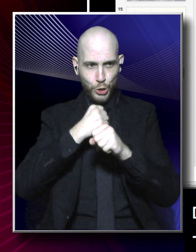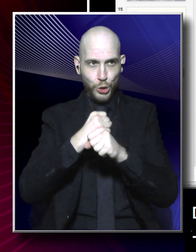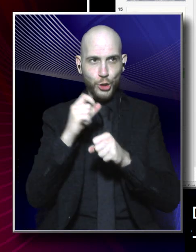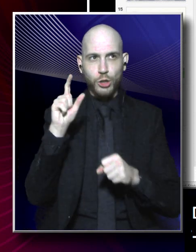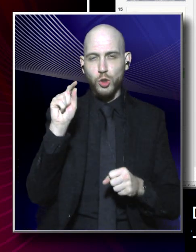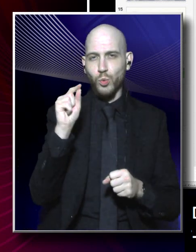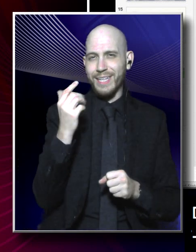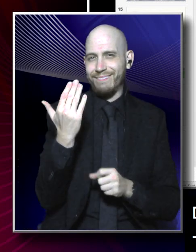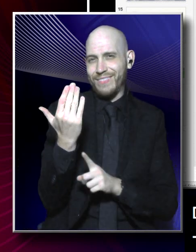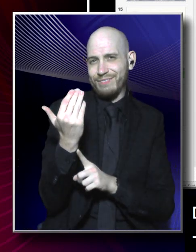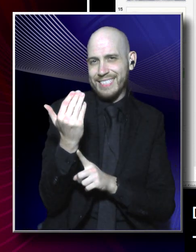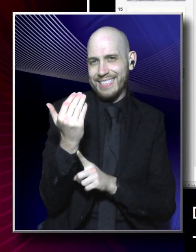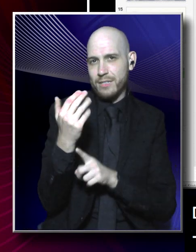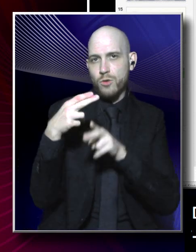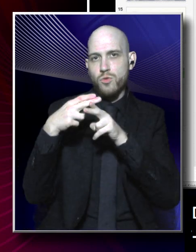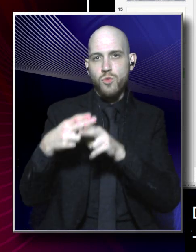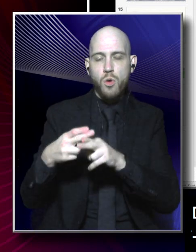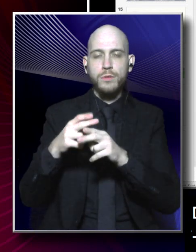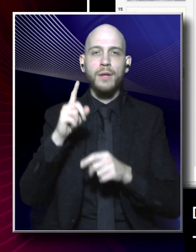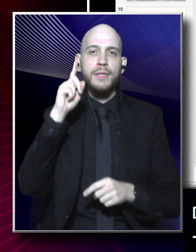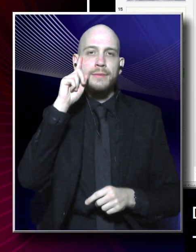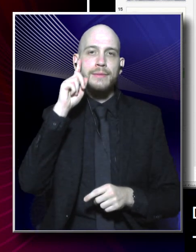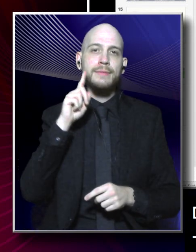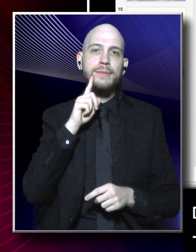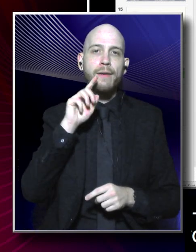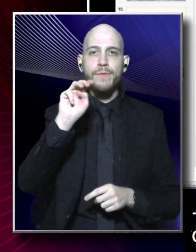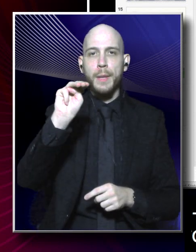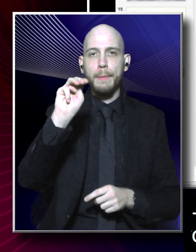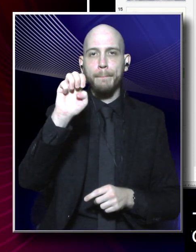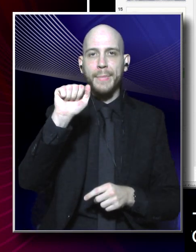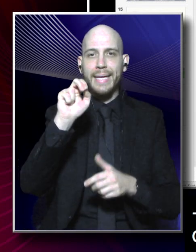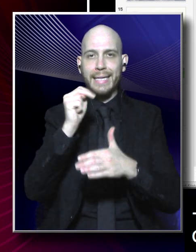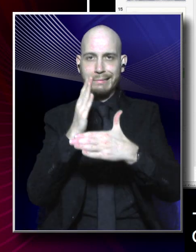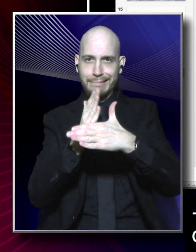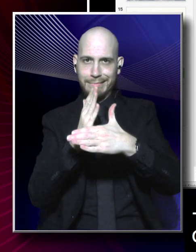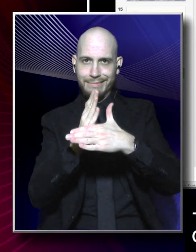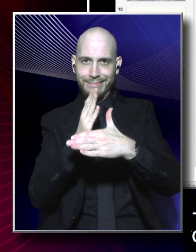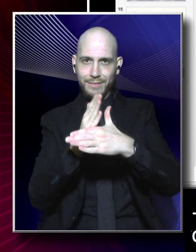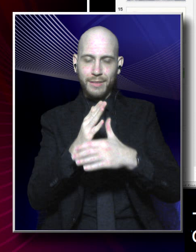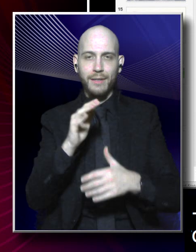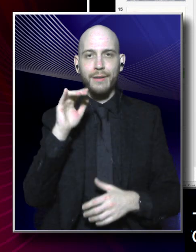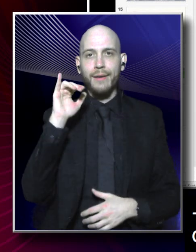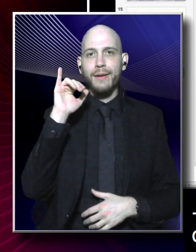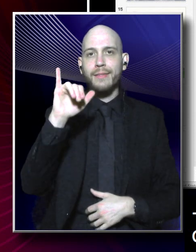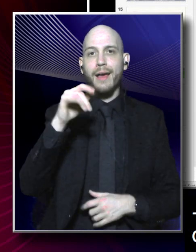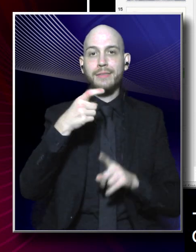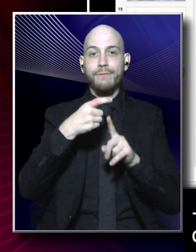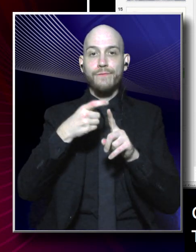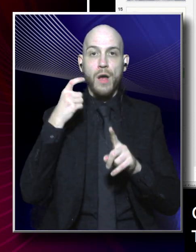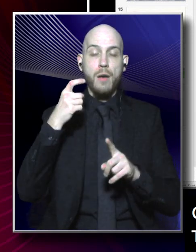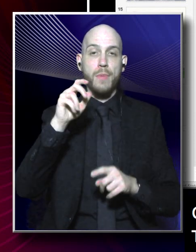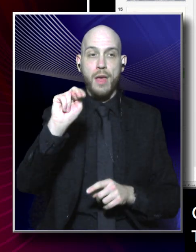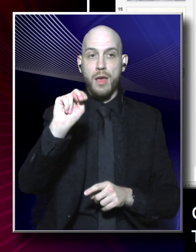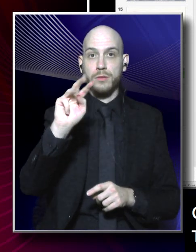It's what's called the deaf mean. It's kind of a leaked line that came out from the MAP